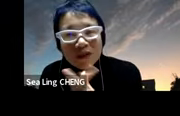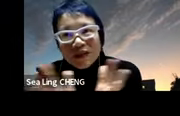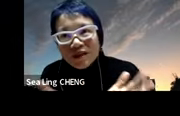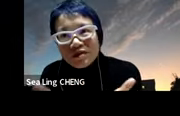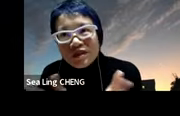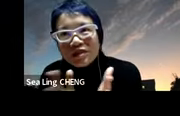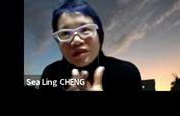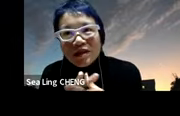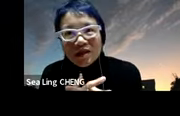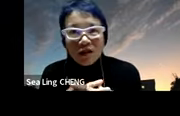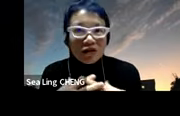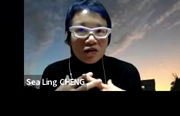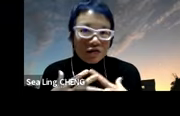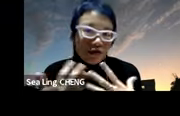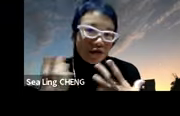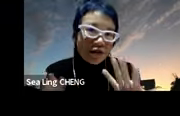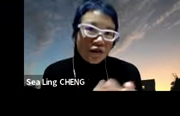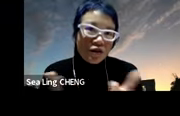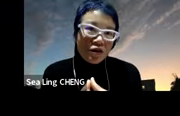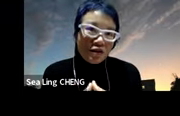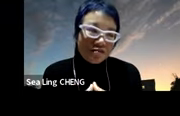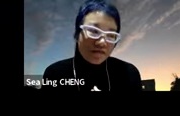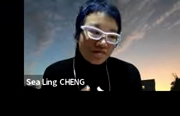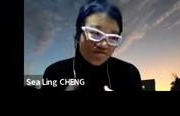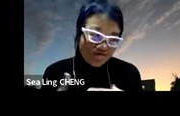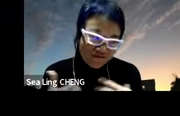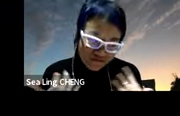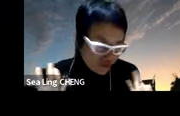Because currently in the field, there's a lot of research on